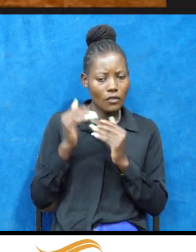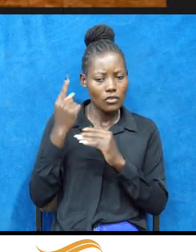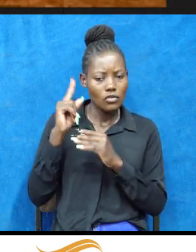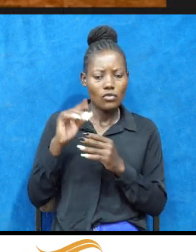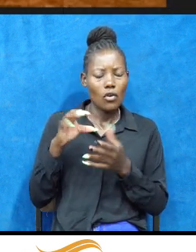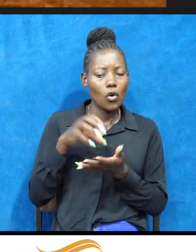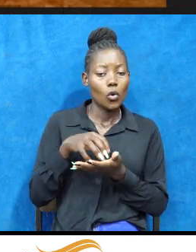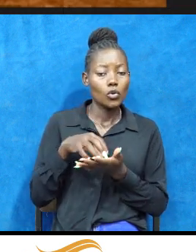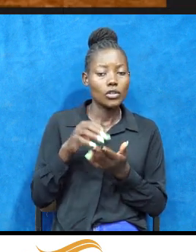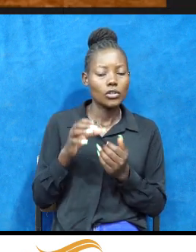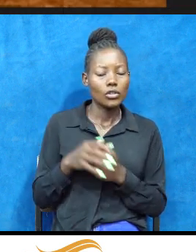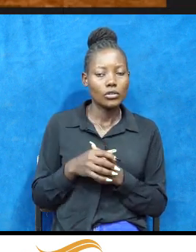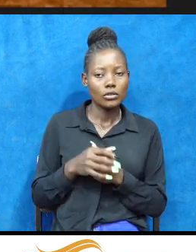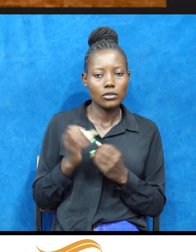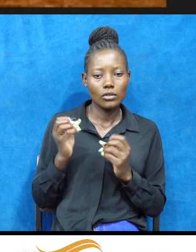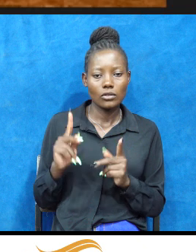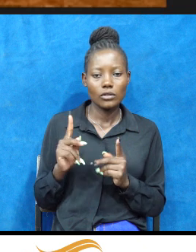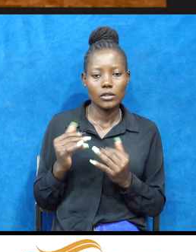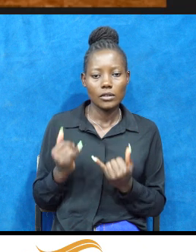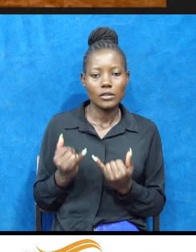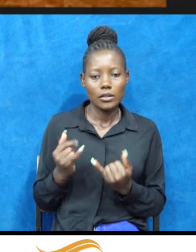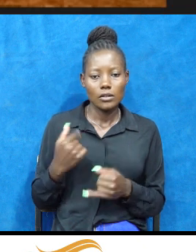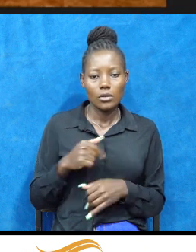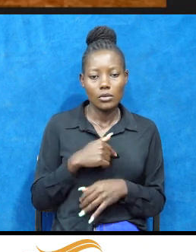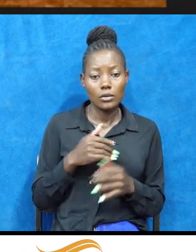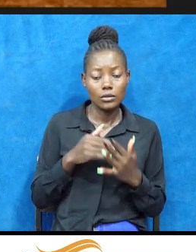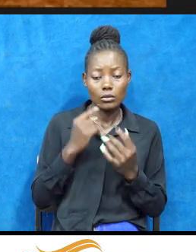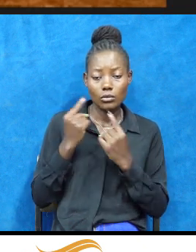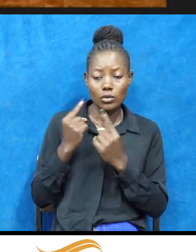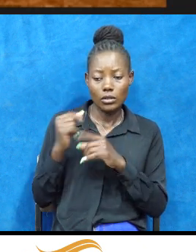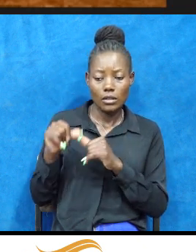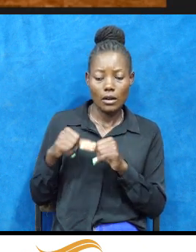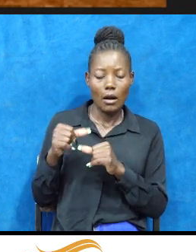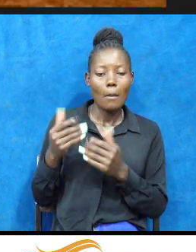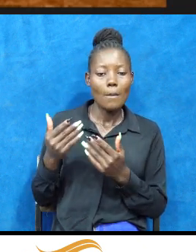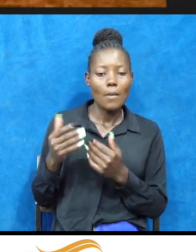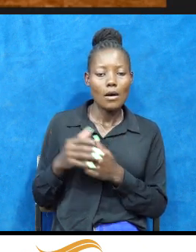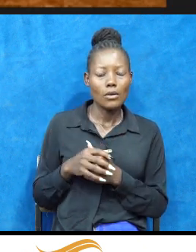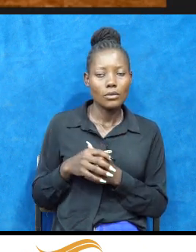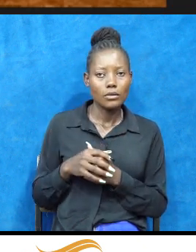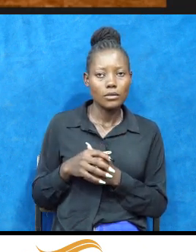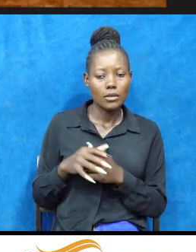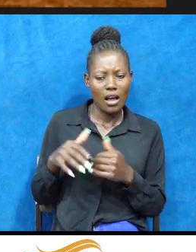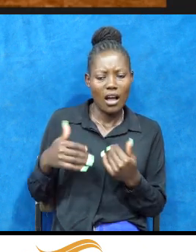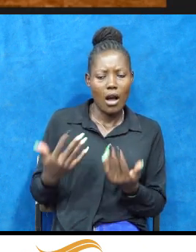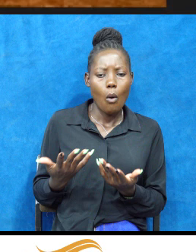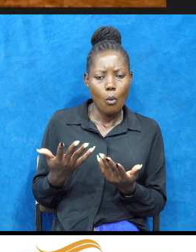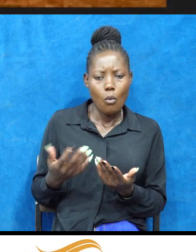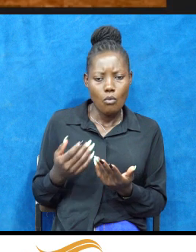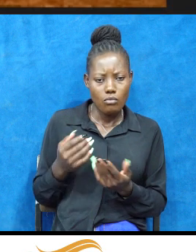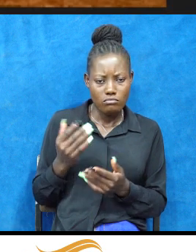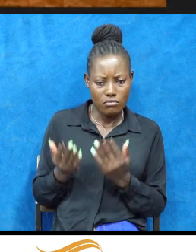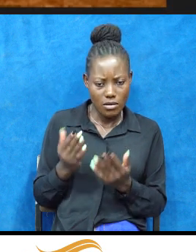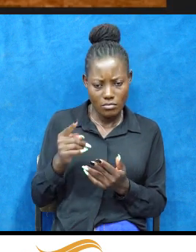phenomenal. Okay, so let's start talking about an example of how you would